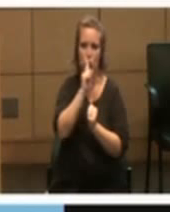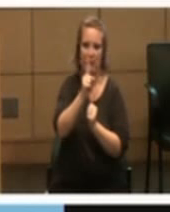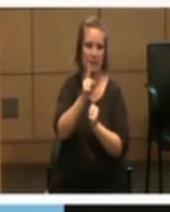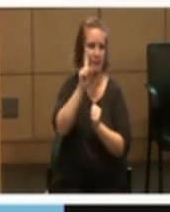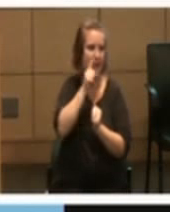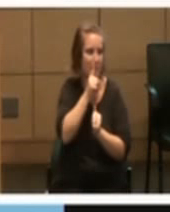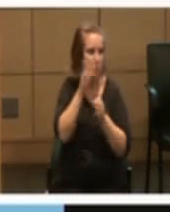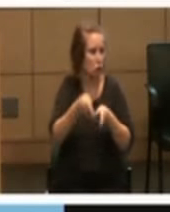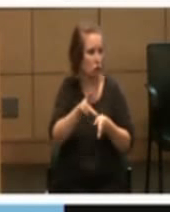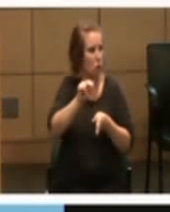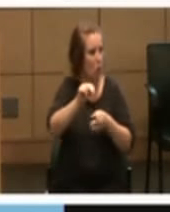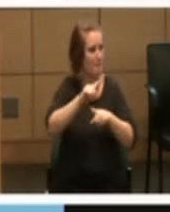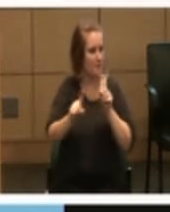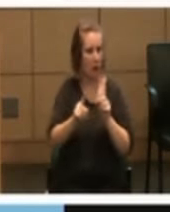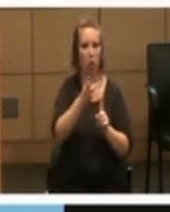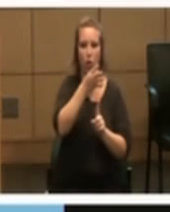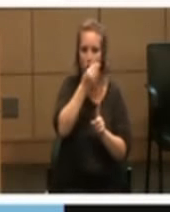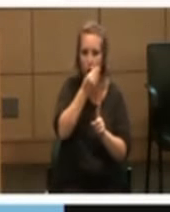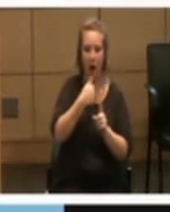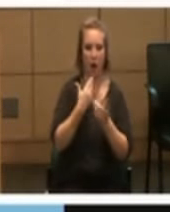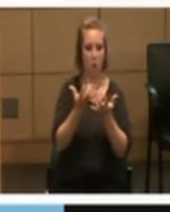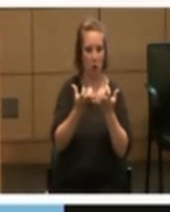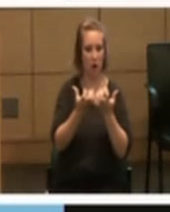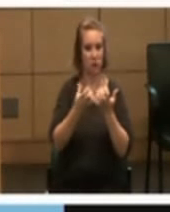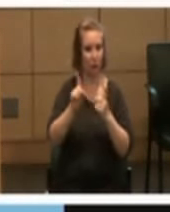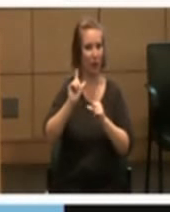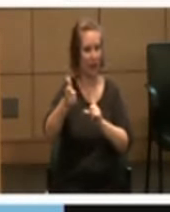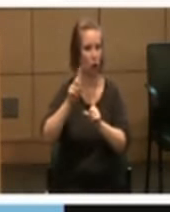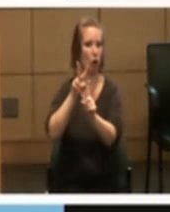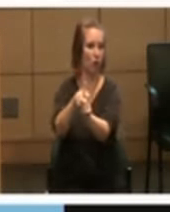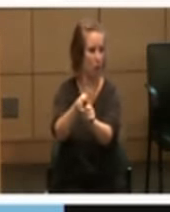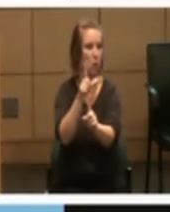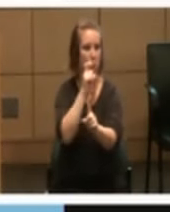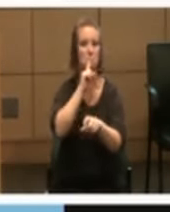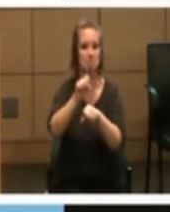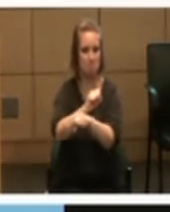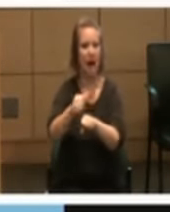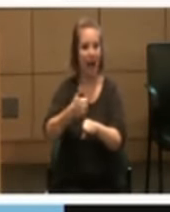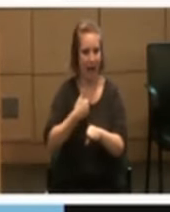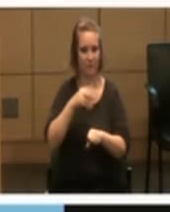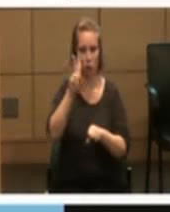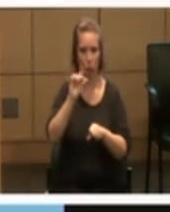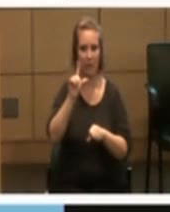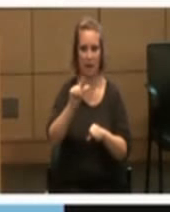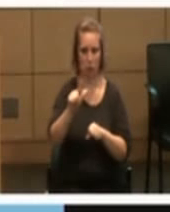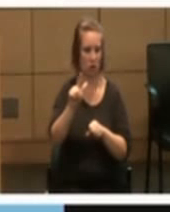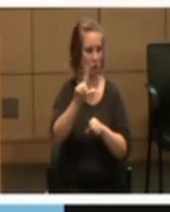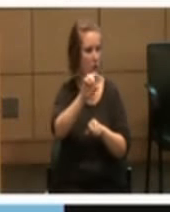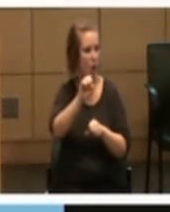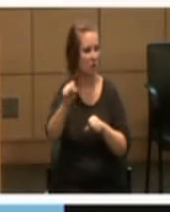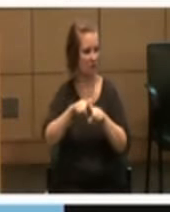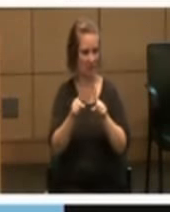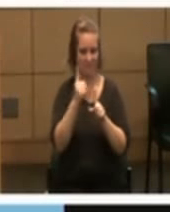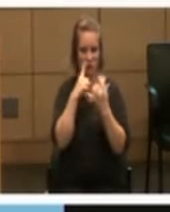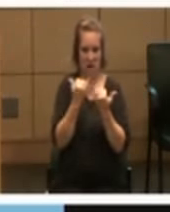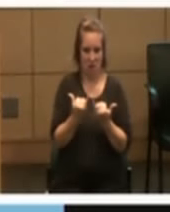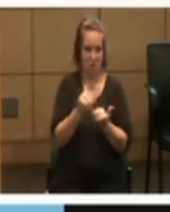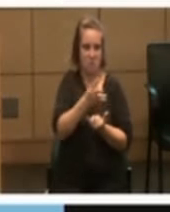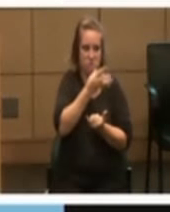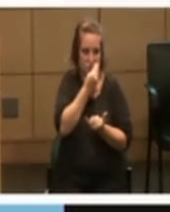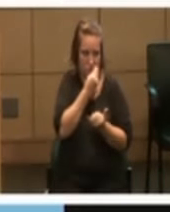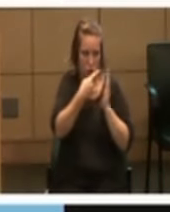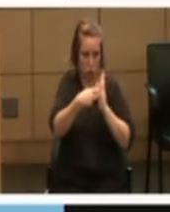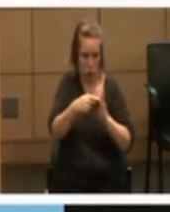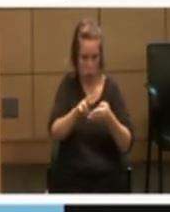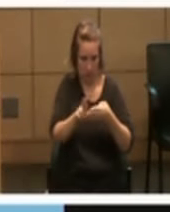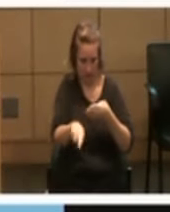then hopefully extend this type of testing to children who have actual unilateral hearing loss. So we had